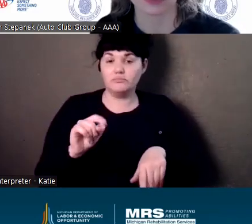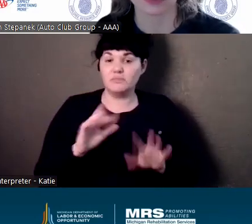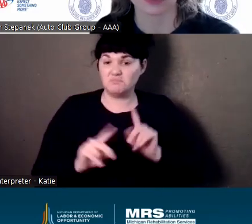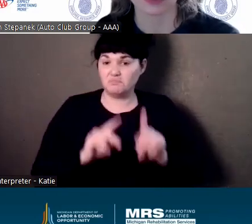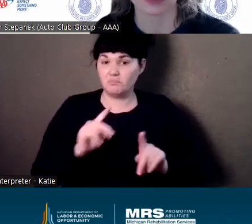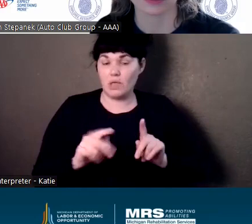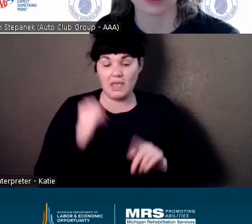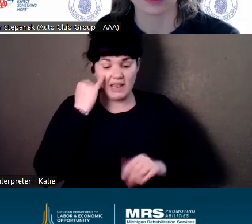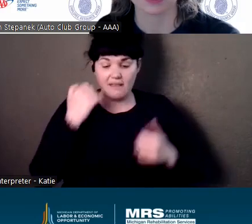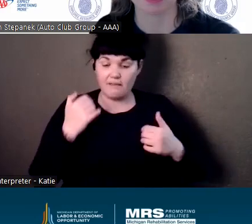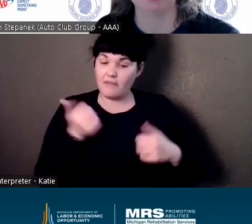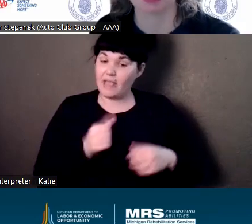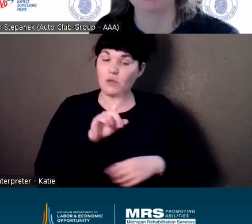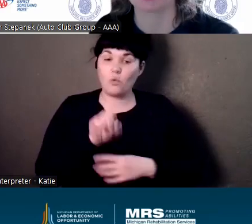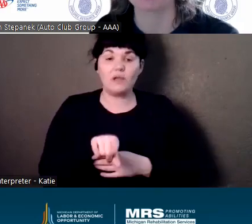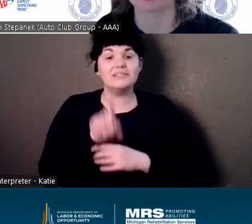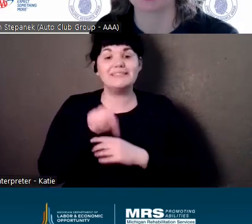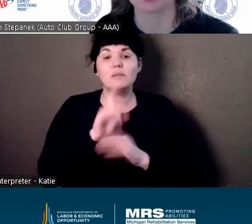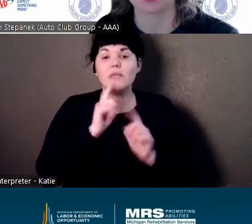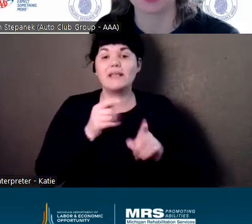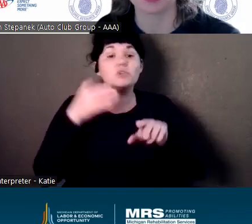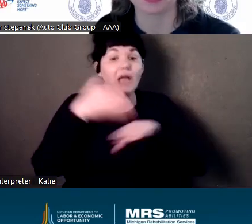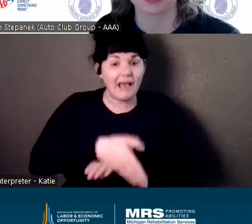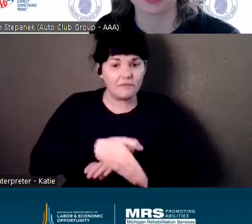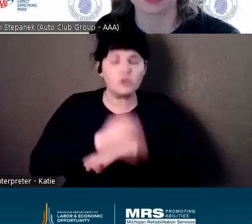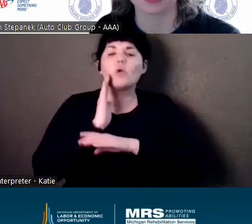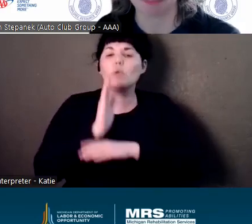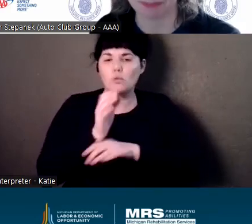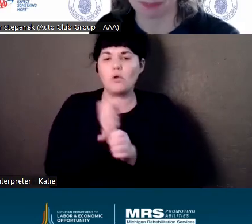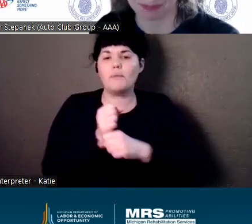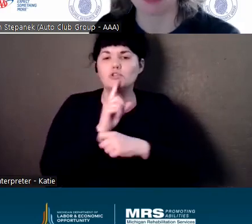the fact, we will get that out to the group. So this is one we'll make sure we get back out to everyone.